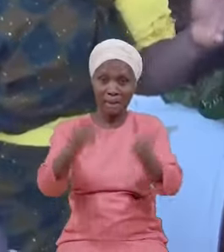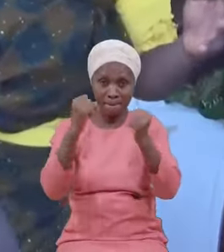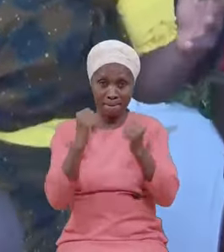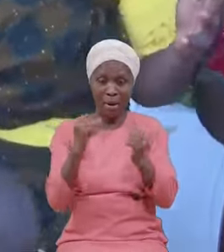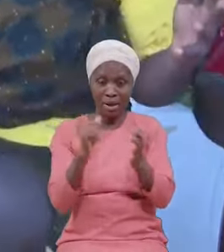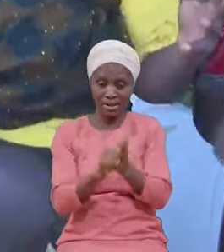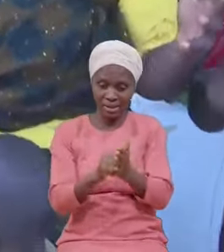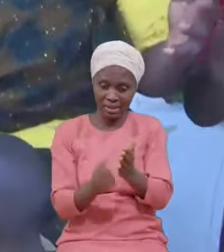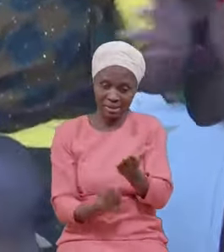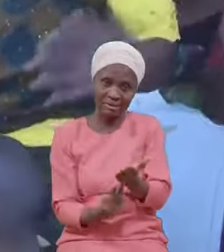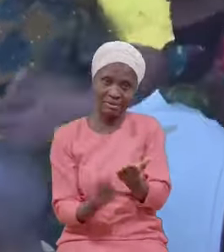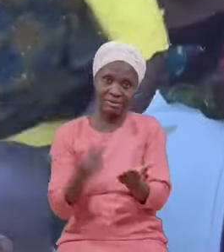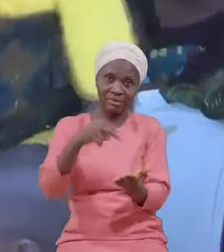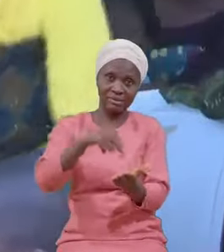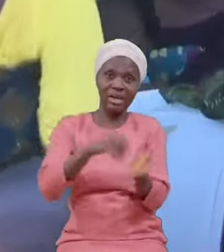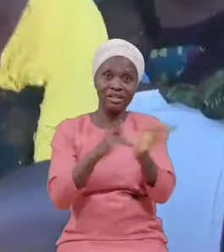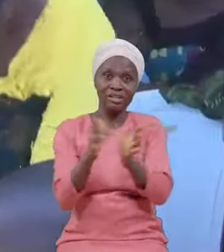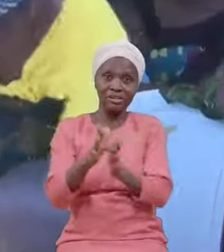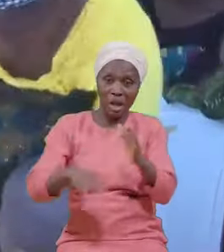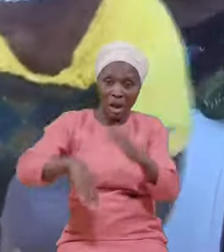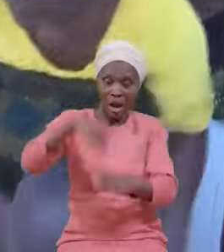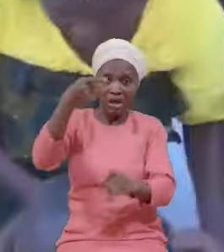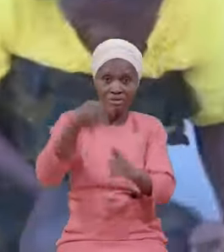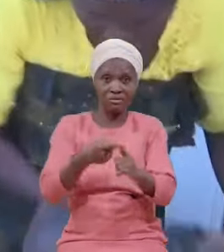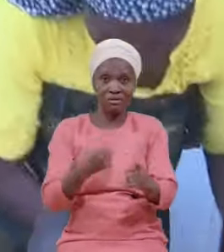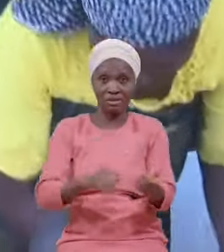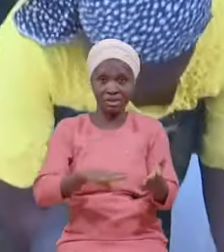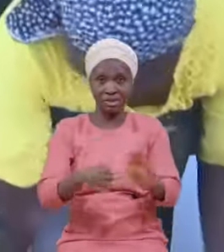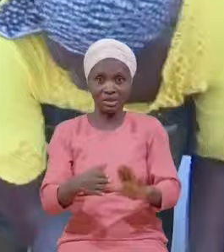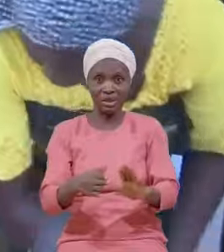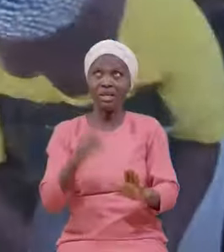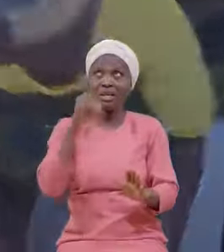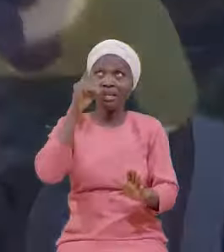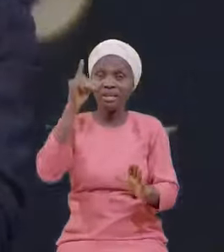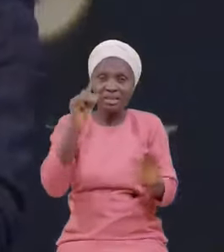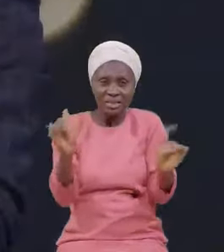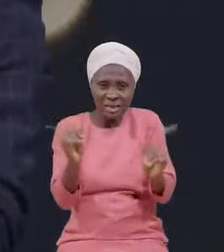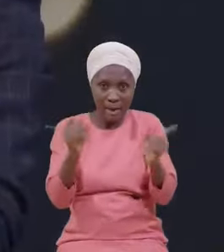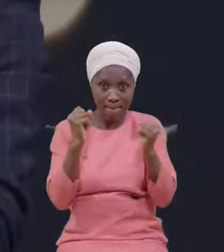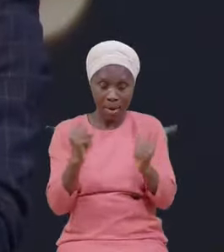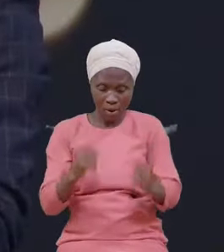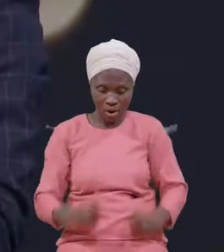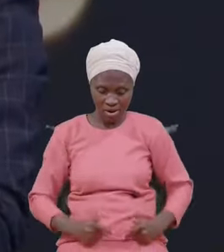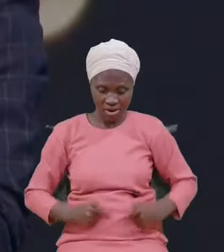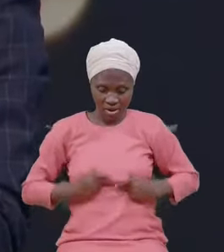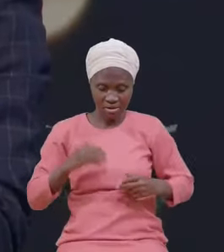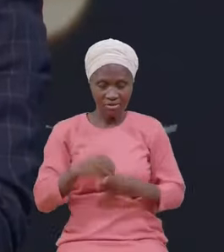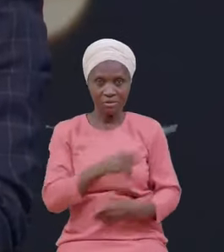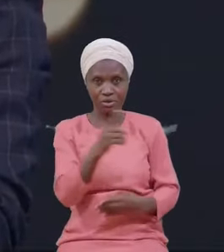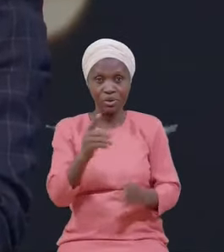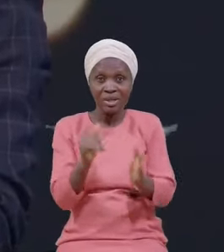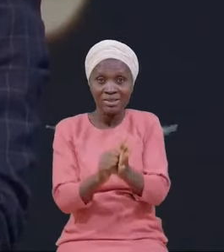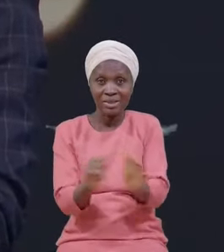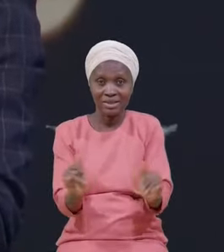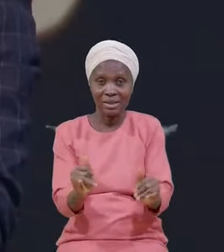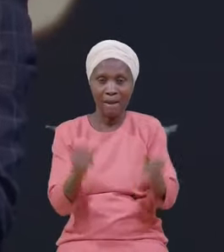me indwells you the same power shall Quicken our mortal